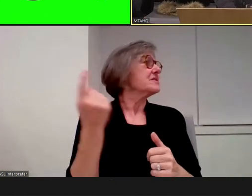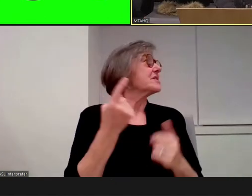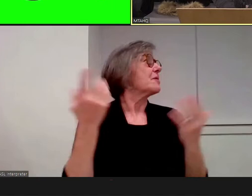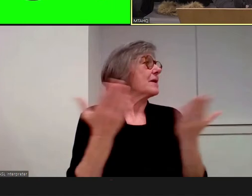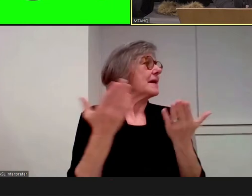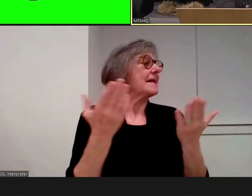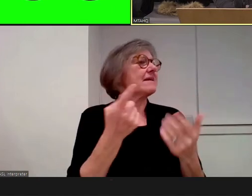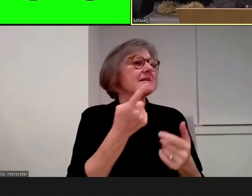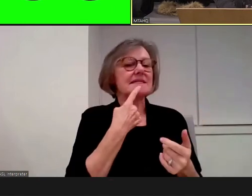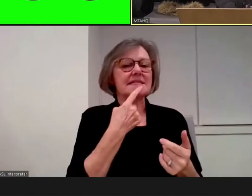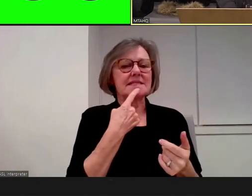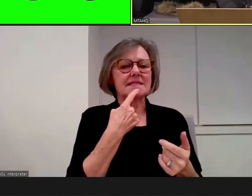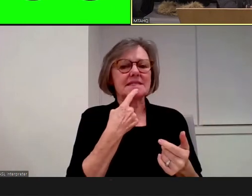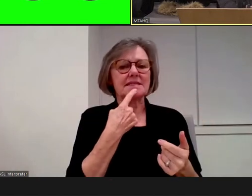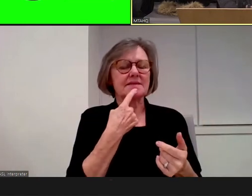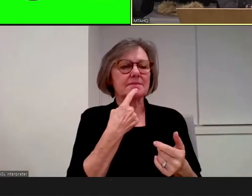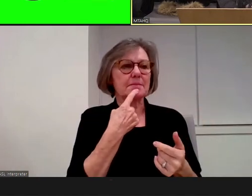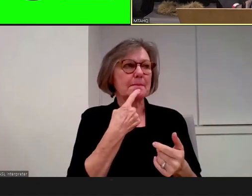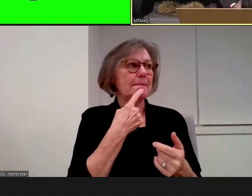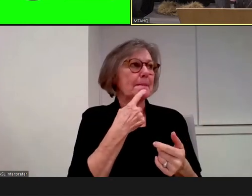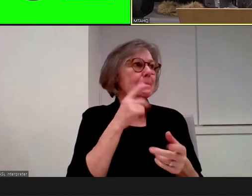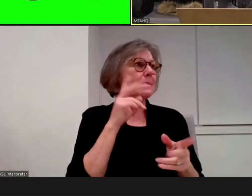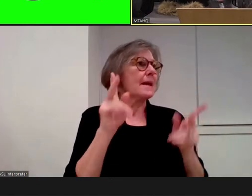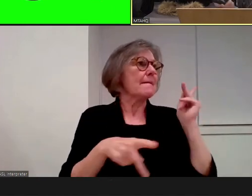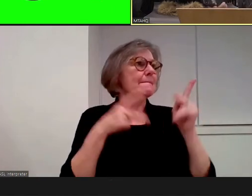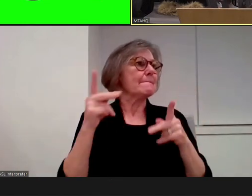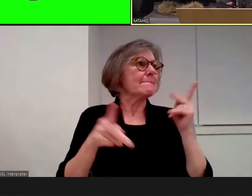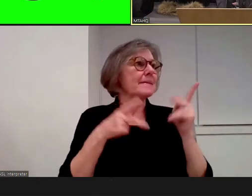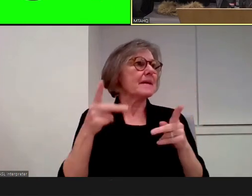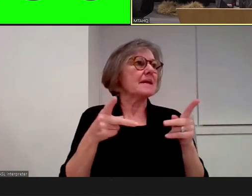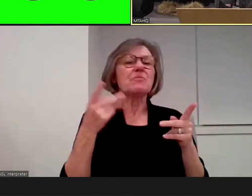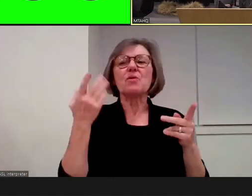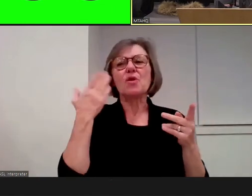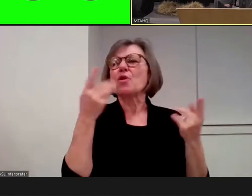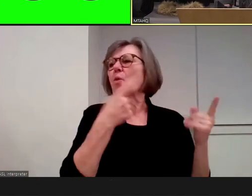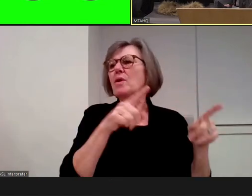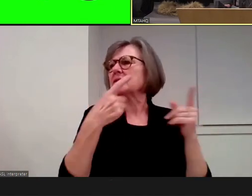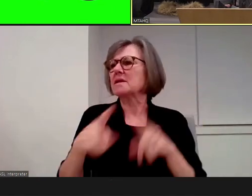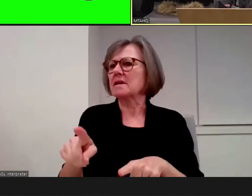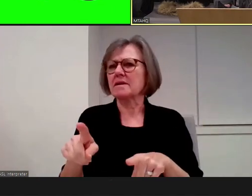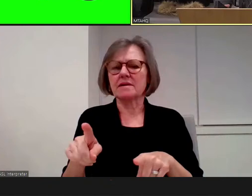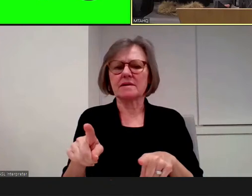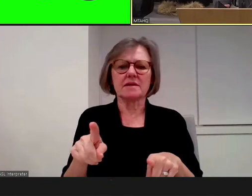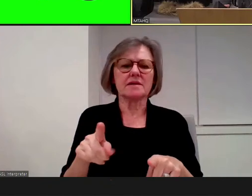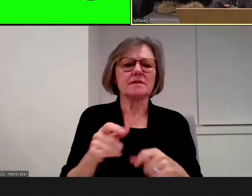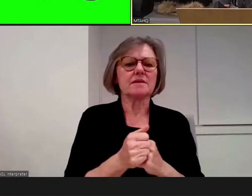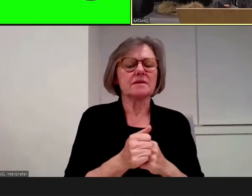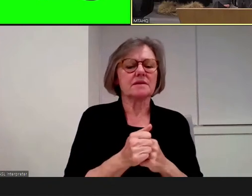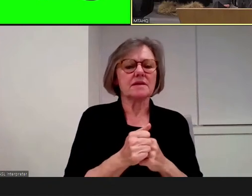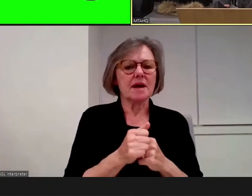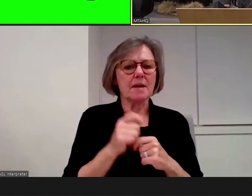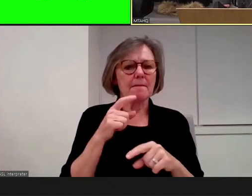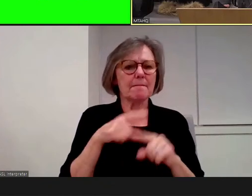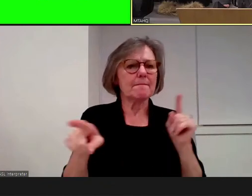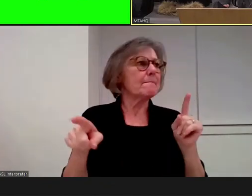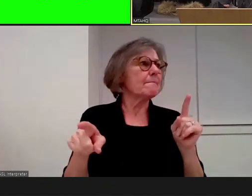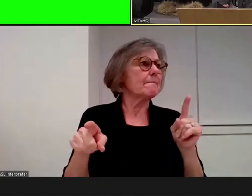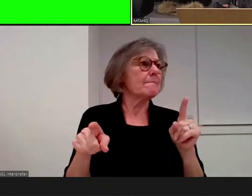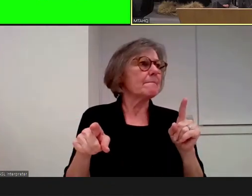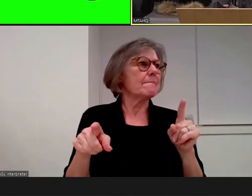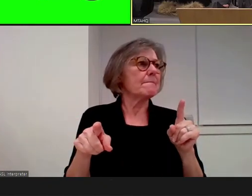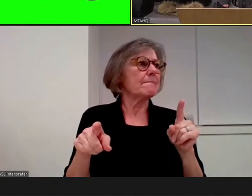that the people here don't know what it's going on. It's not from the executive board. But Mr. Compton here